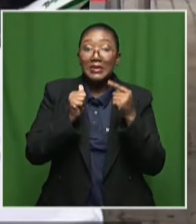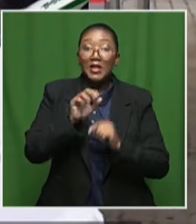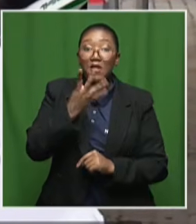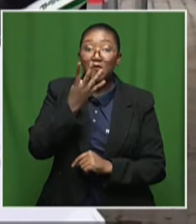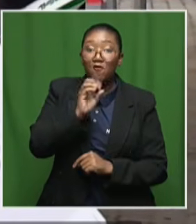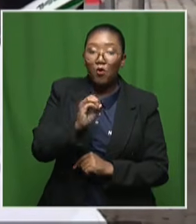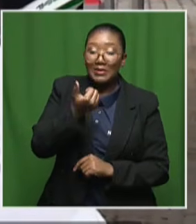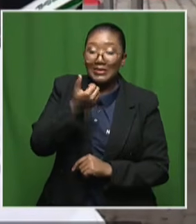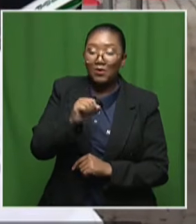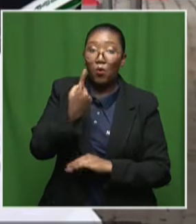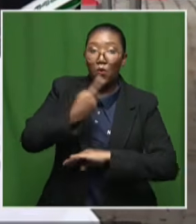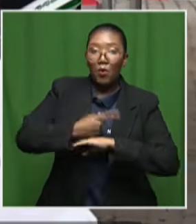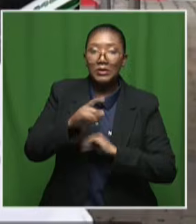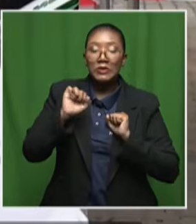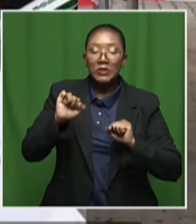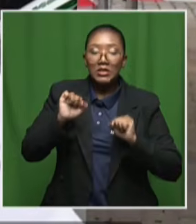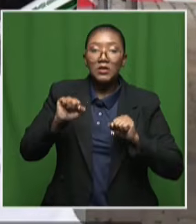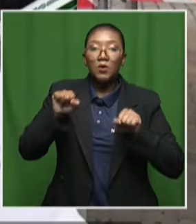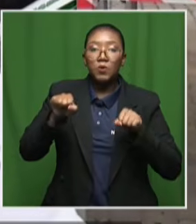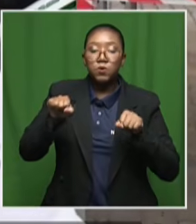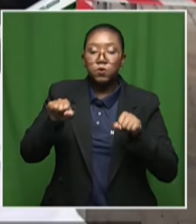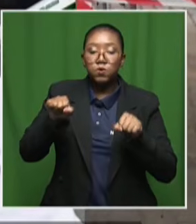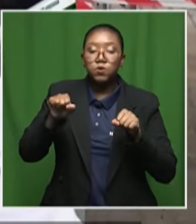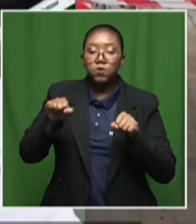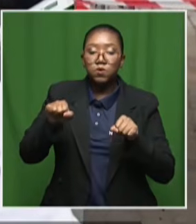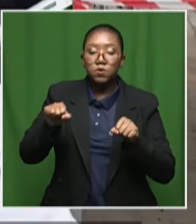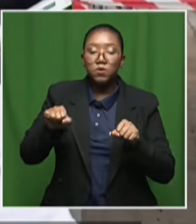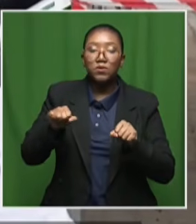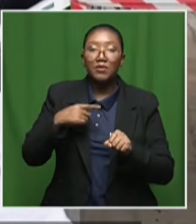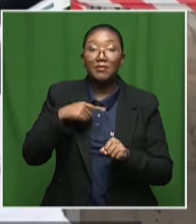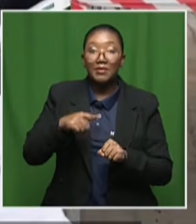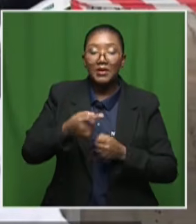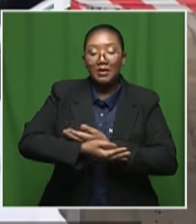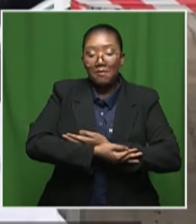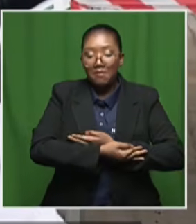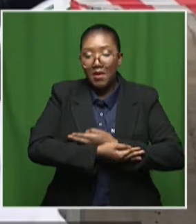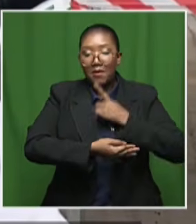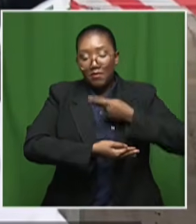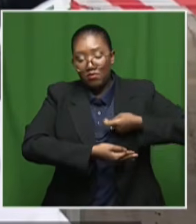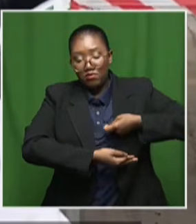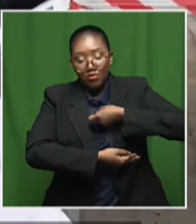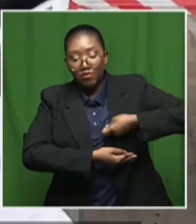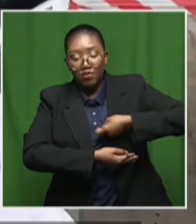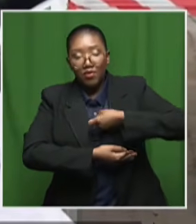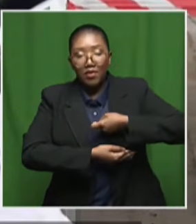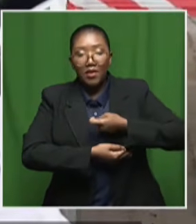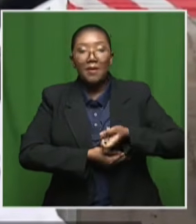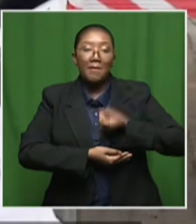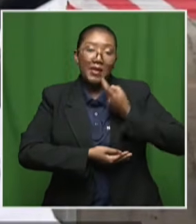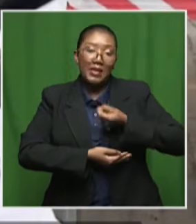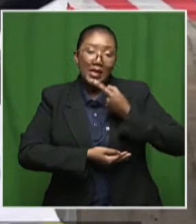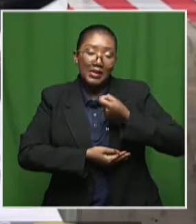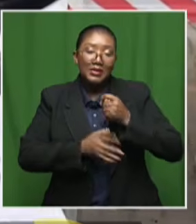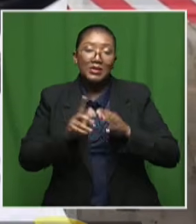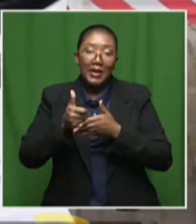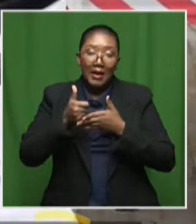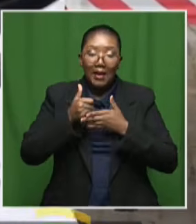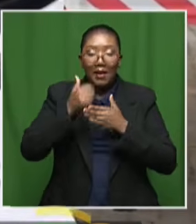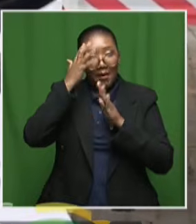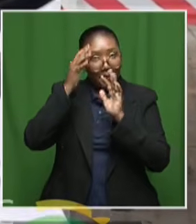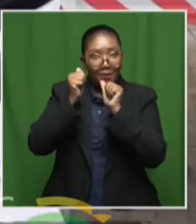seizures a day on 4 different medications just to keep him a little bit sedated, to keep his body from getting too much pain. So